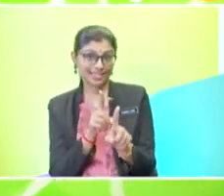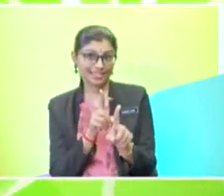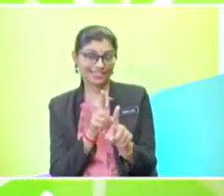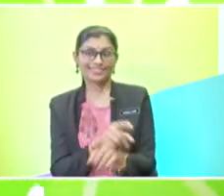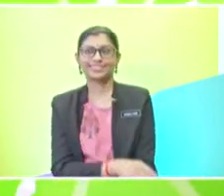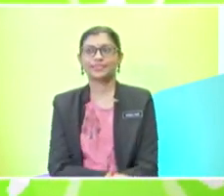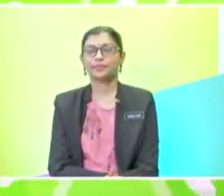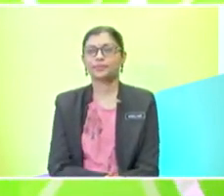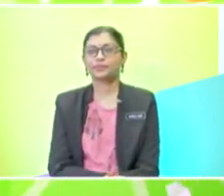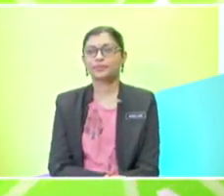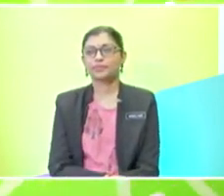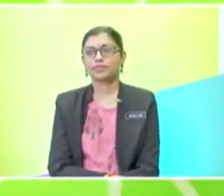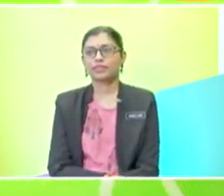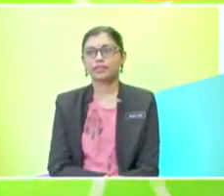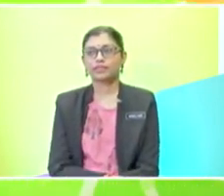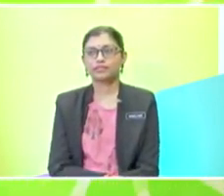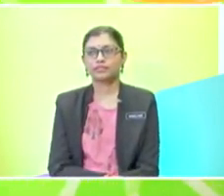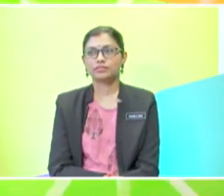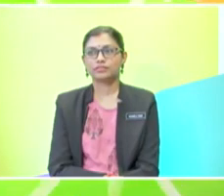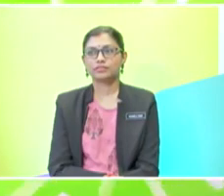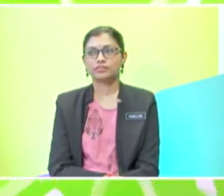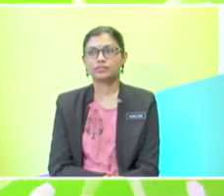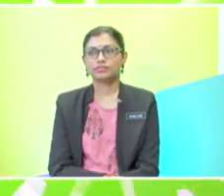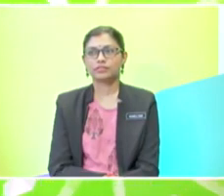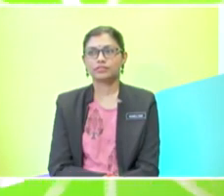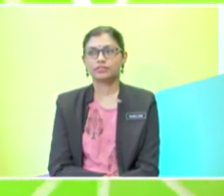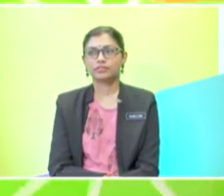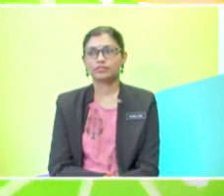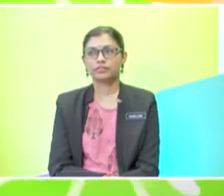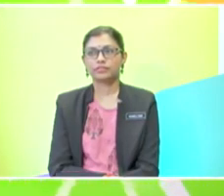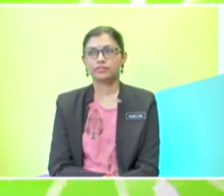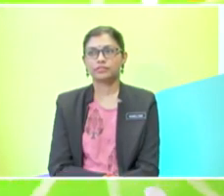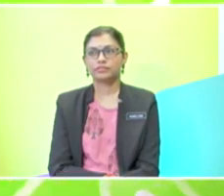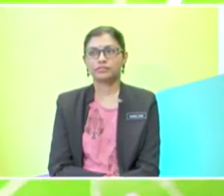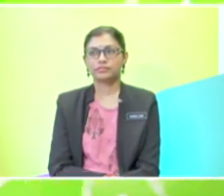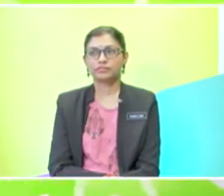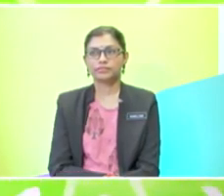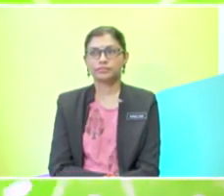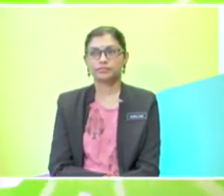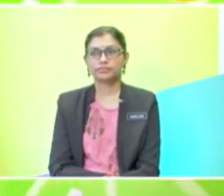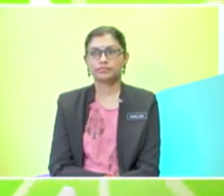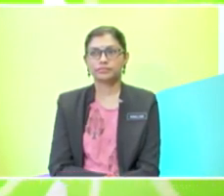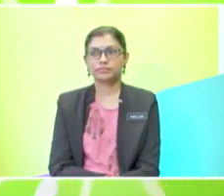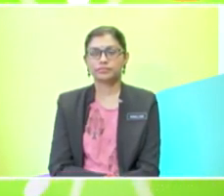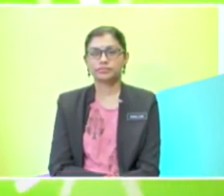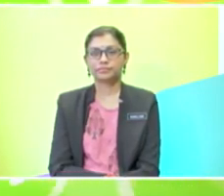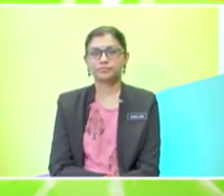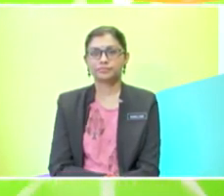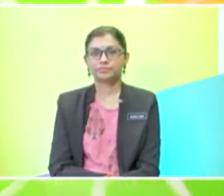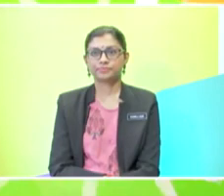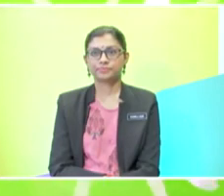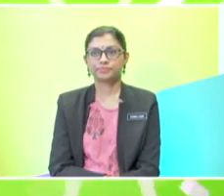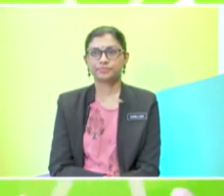up your whiteboard and show it to us. Okay, all right. Iman, okay, Aisha and